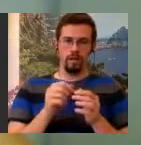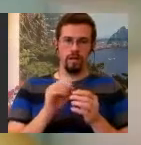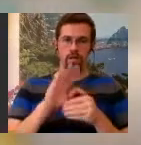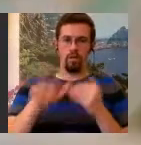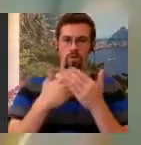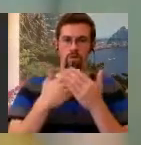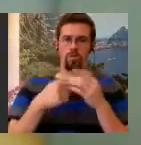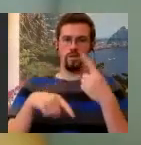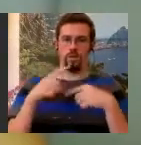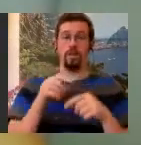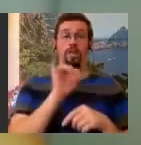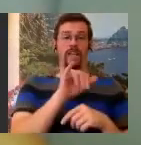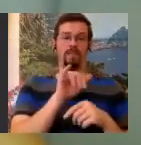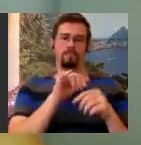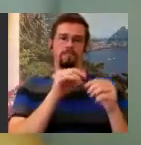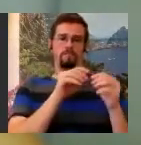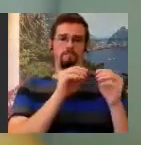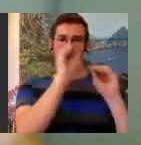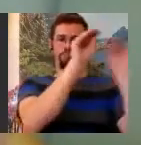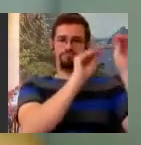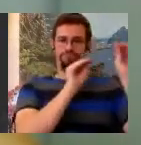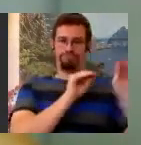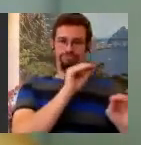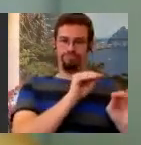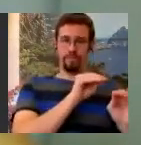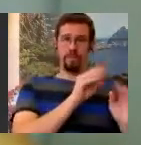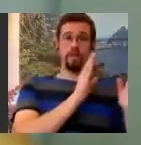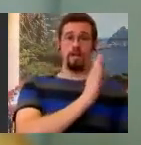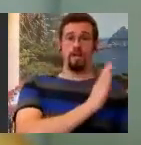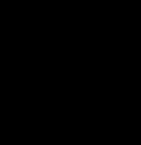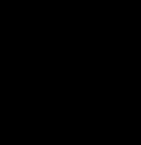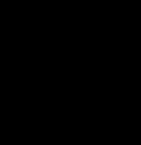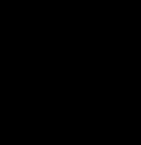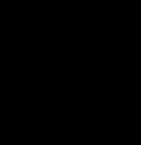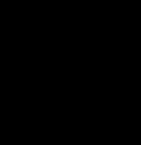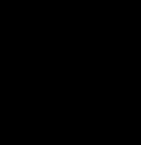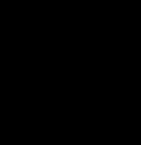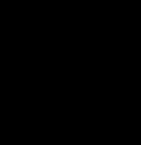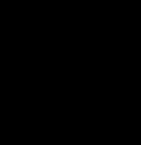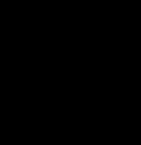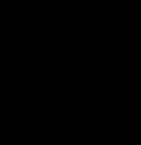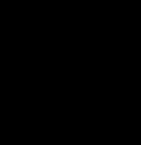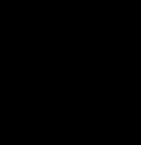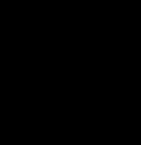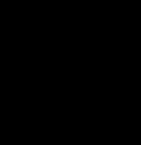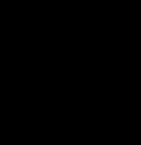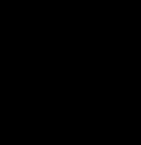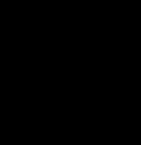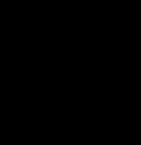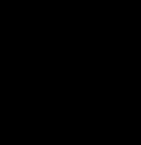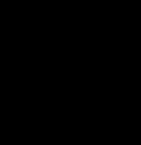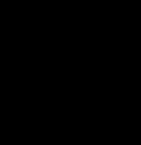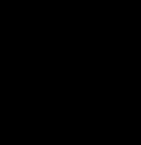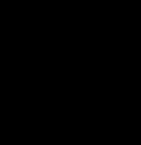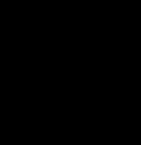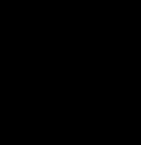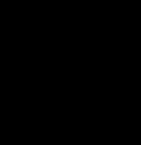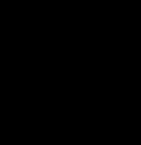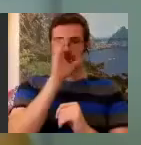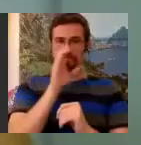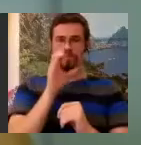area. And if you look at the browsing part, the most